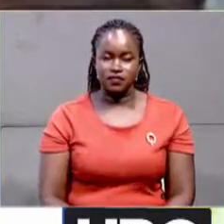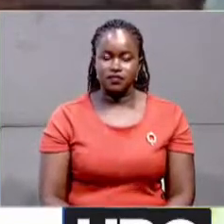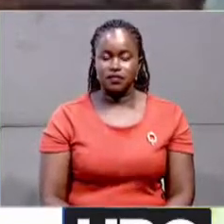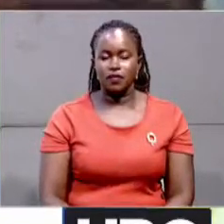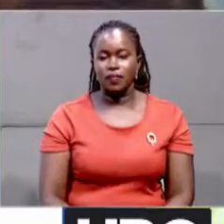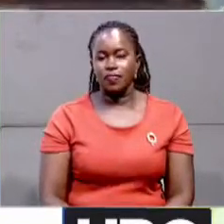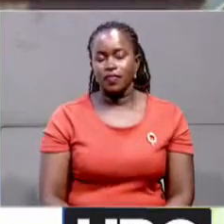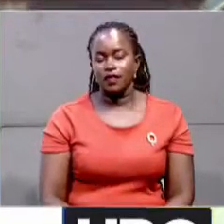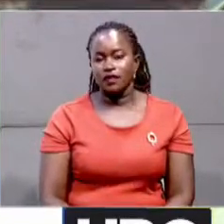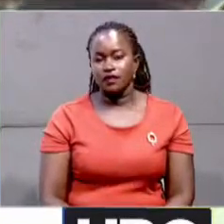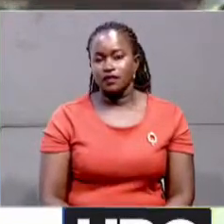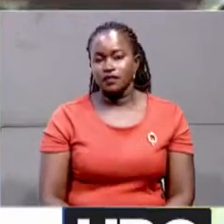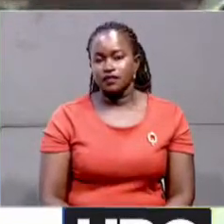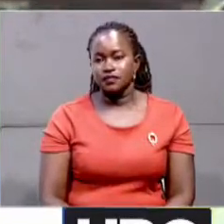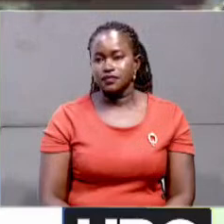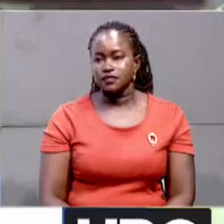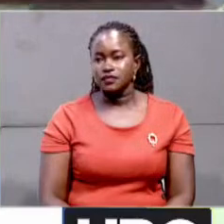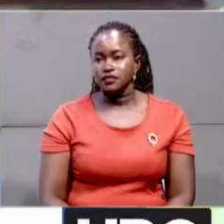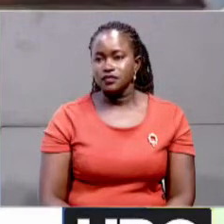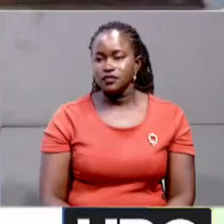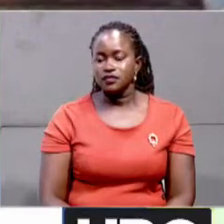Chinana mutano